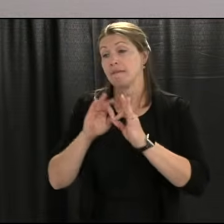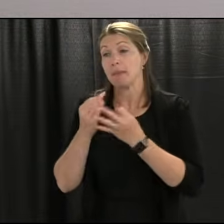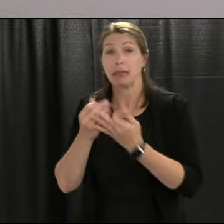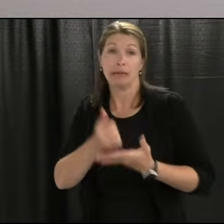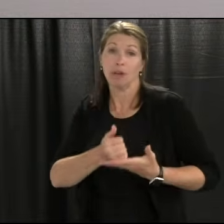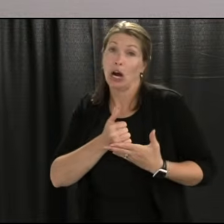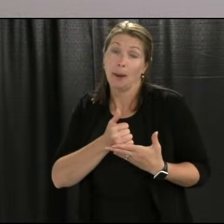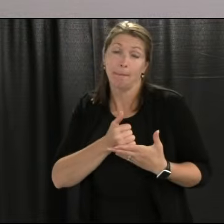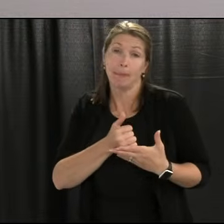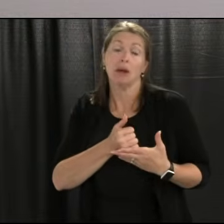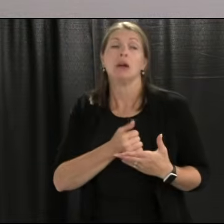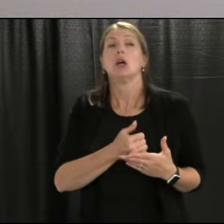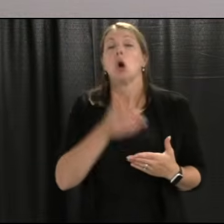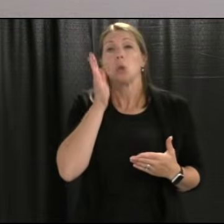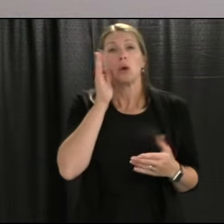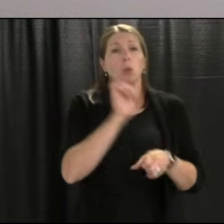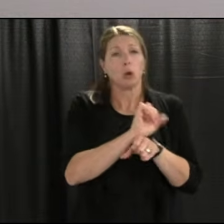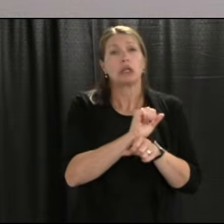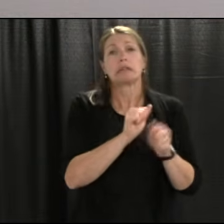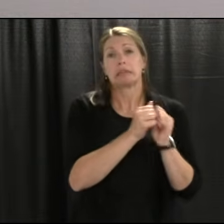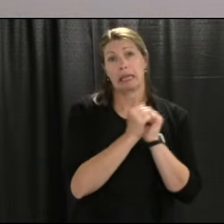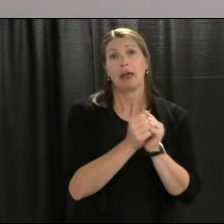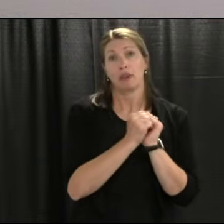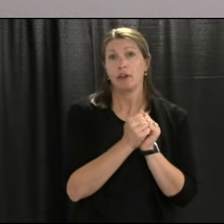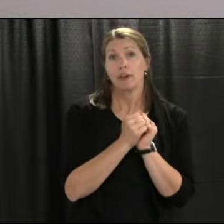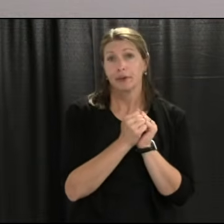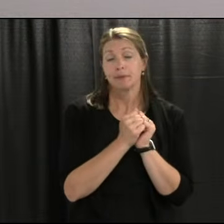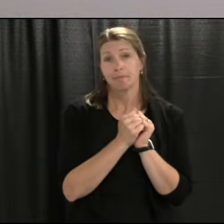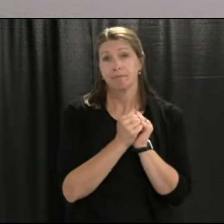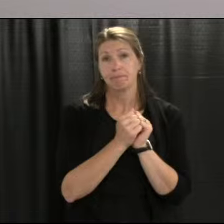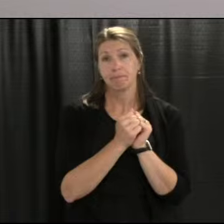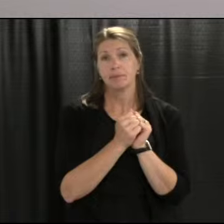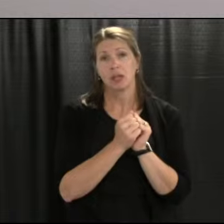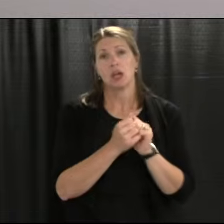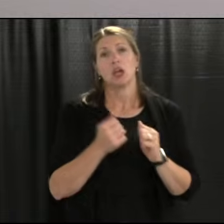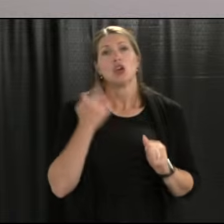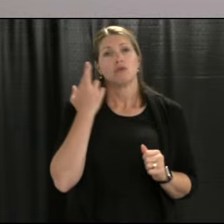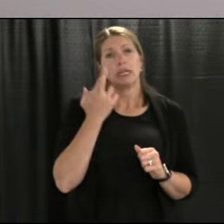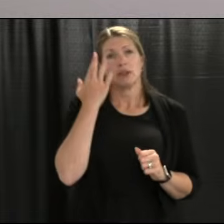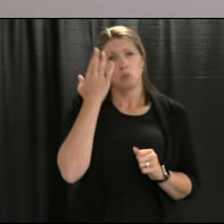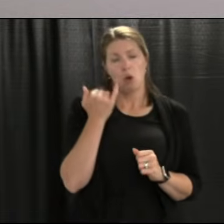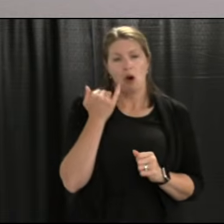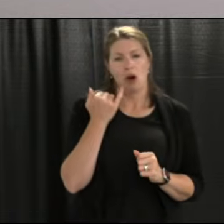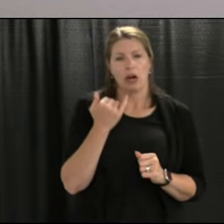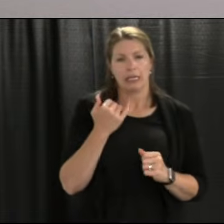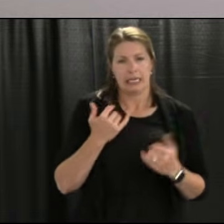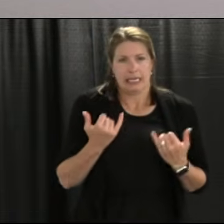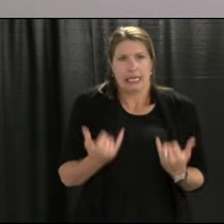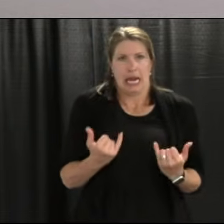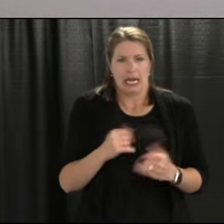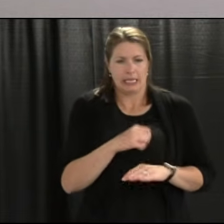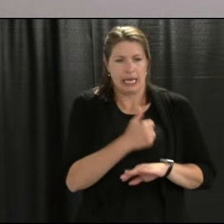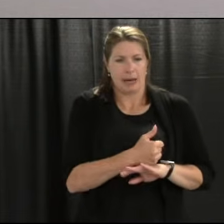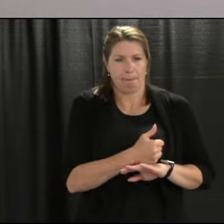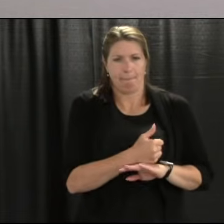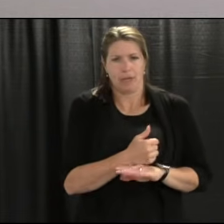So we'll certainly appreciate that, and that's why we kind of made sure we were only making this decision when it was felt was